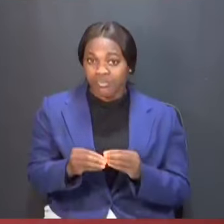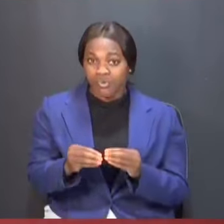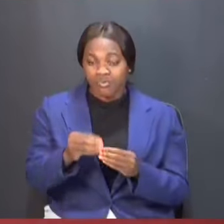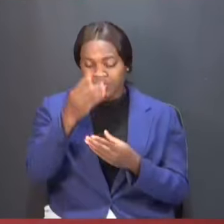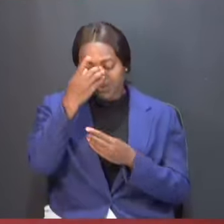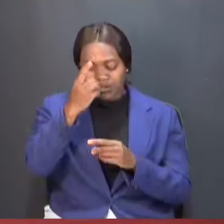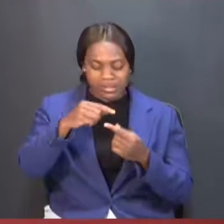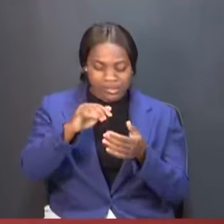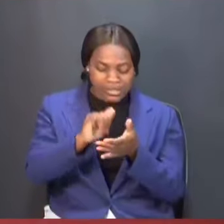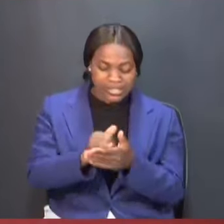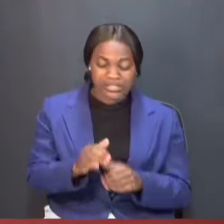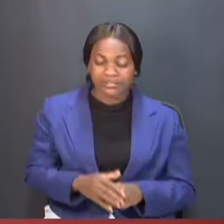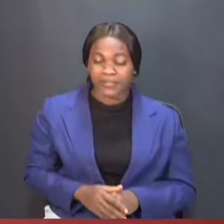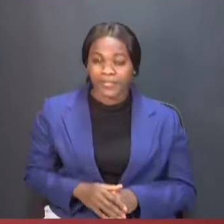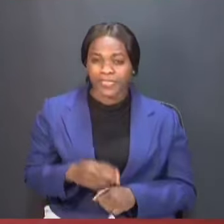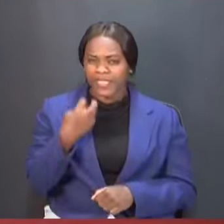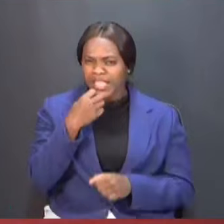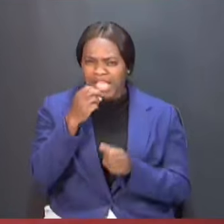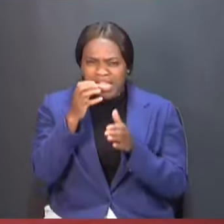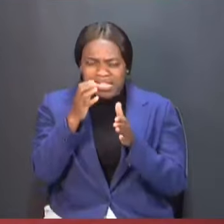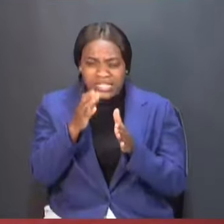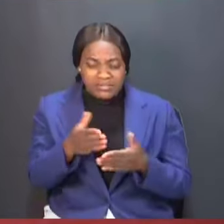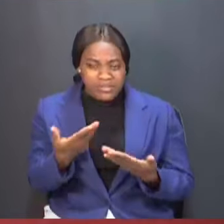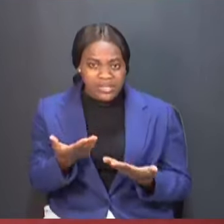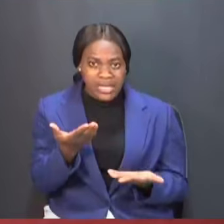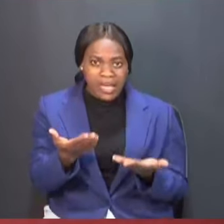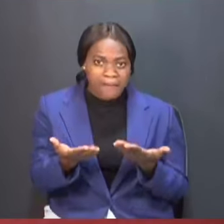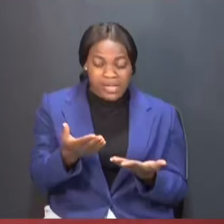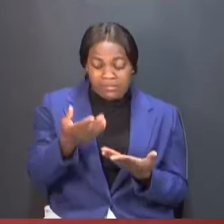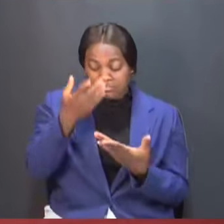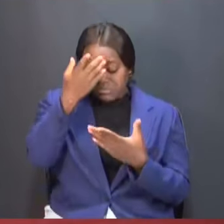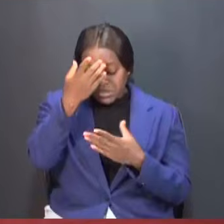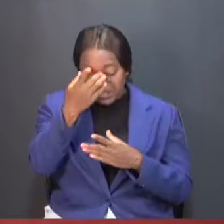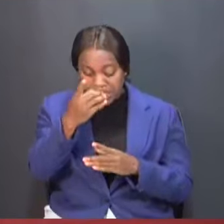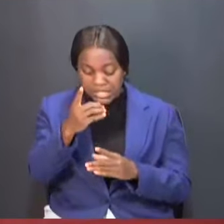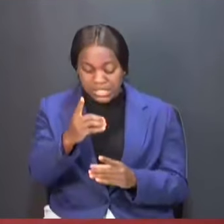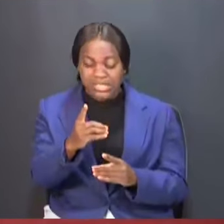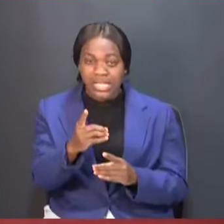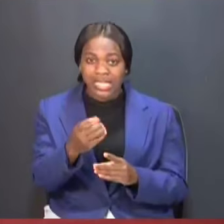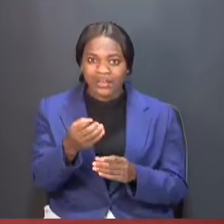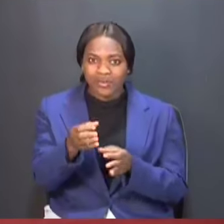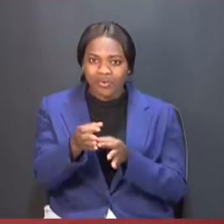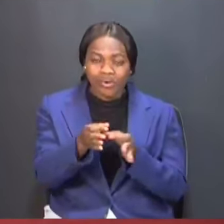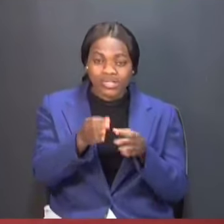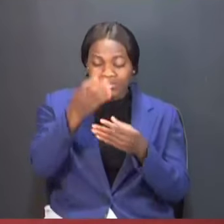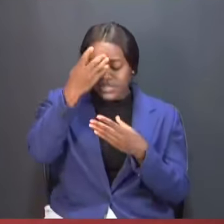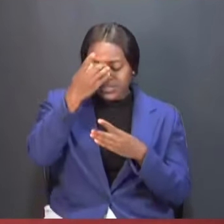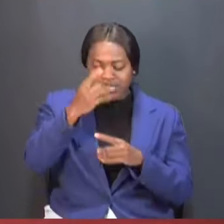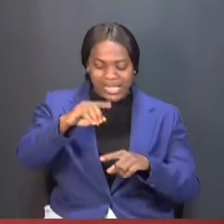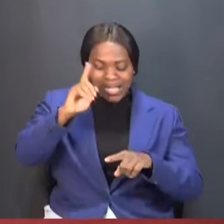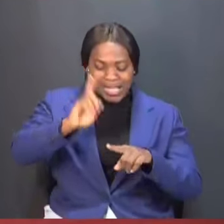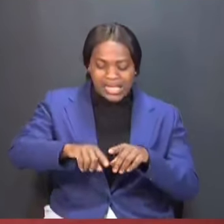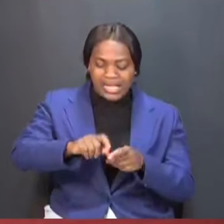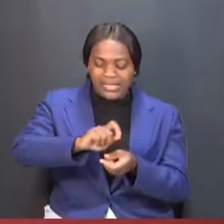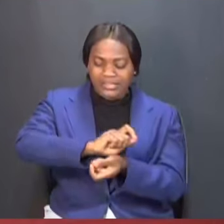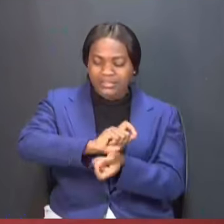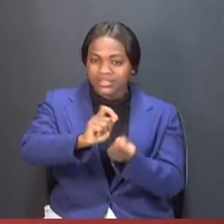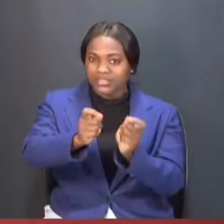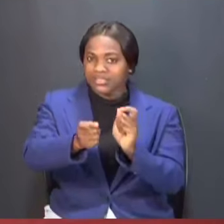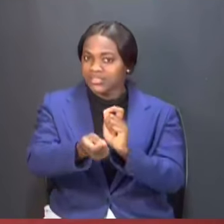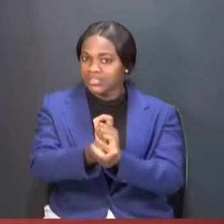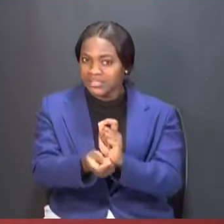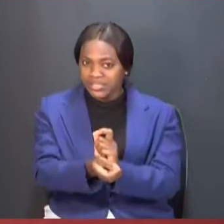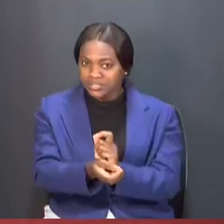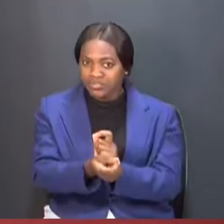scope or meaning of a resolution, he cannot amend, modify, or disregard